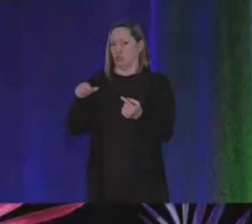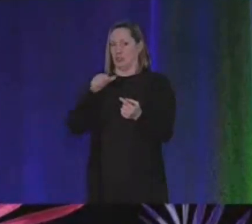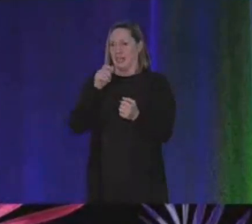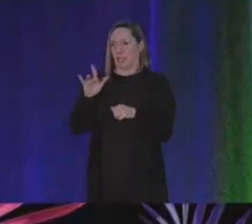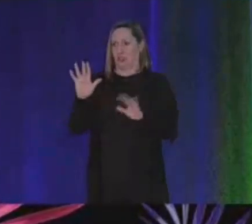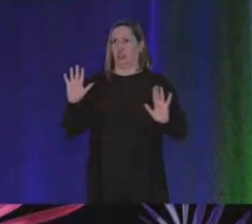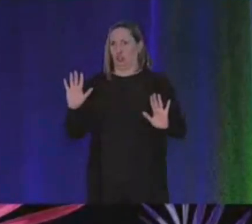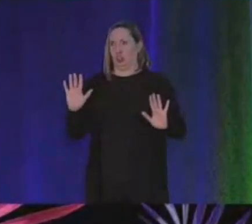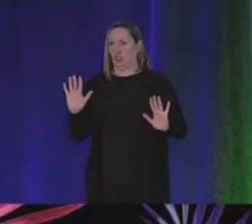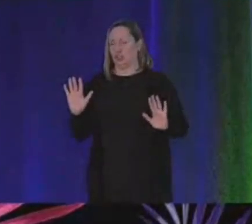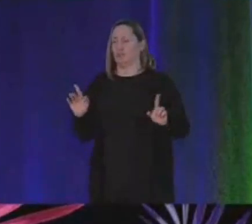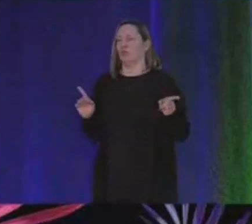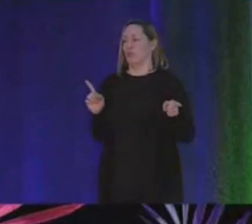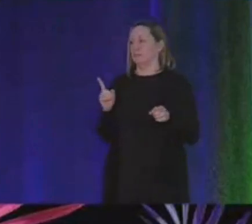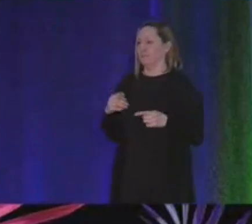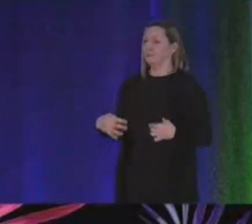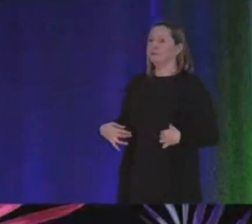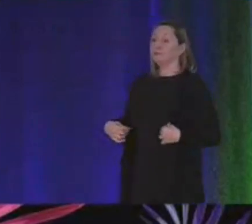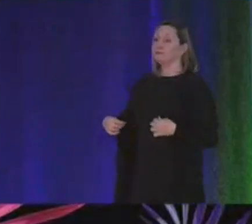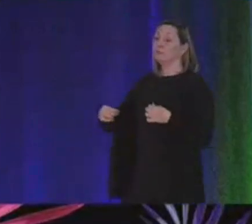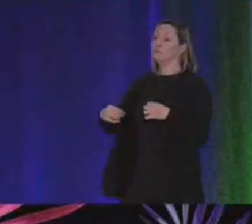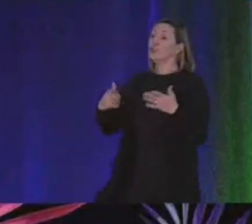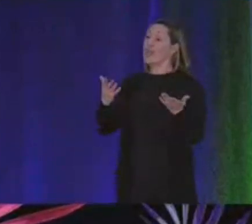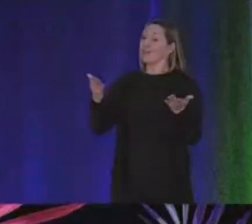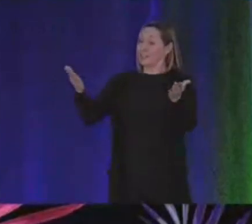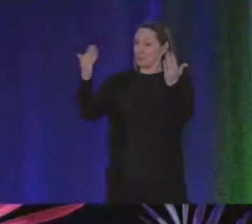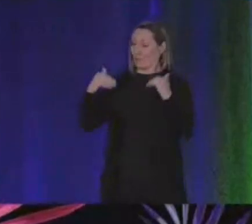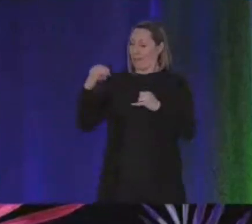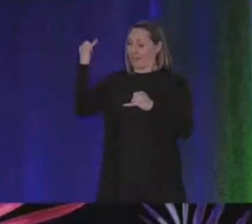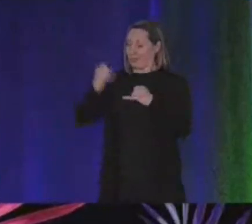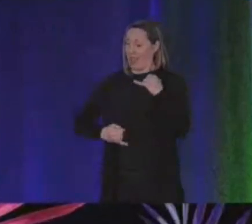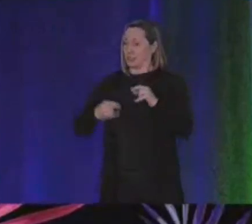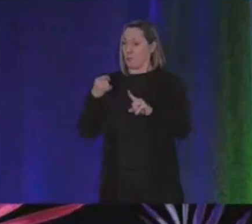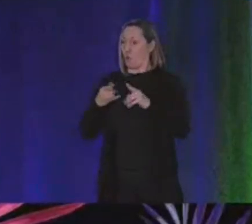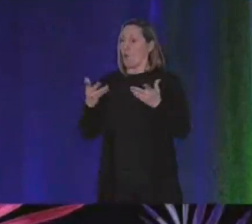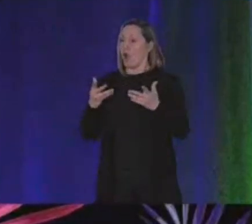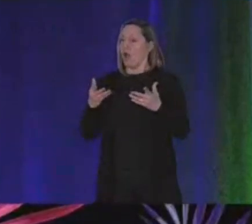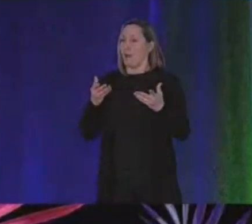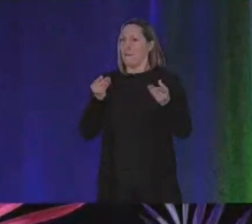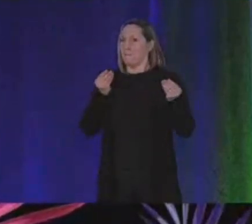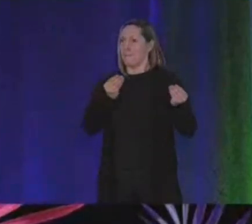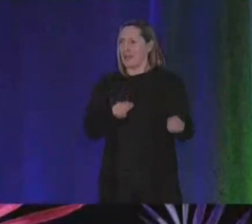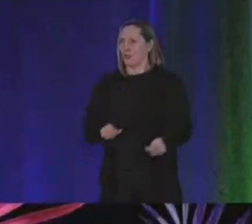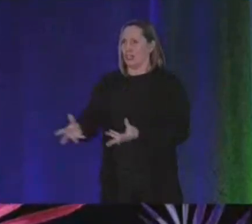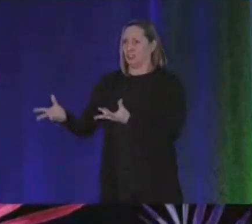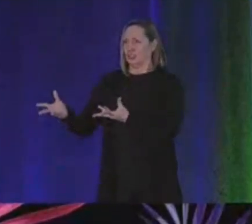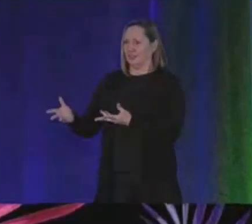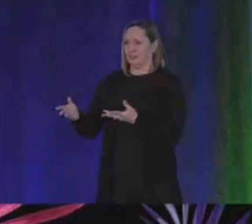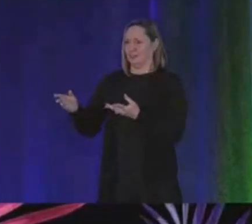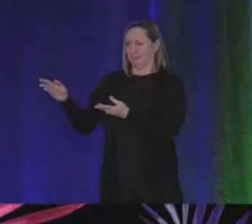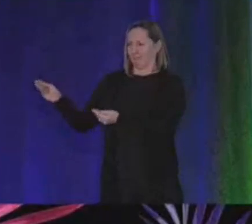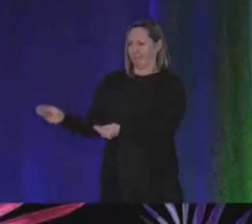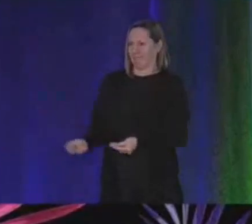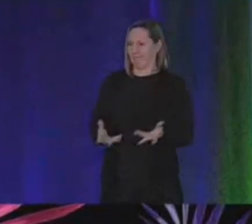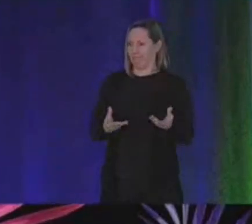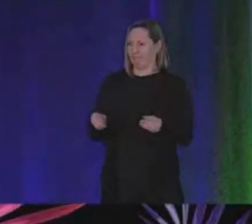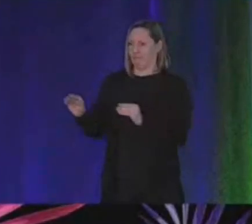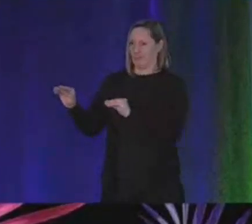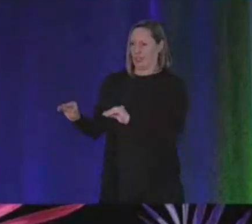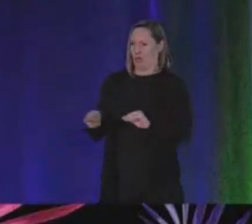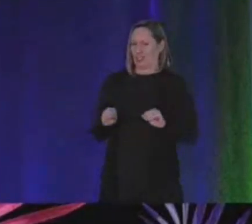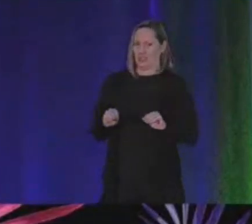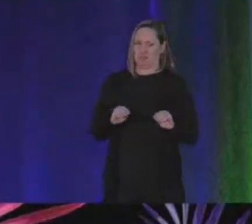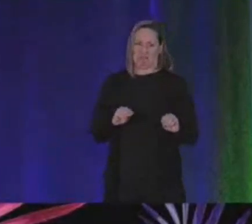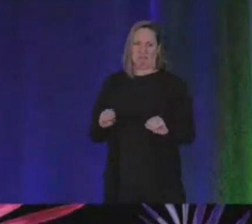touch. Exactly. Yeah. Great. All right. Let's move on to our last point, which is migration. So understanding the usage of each Axiom component is